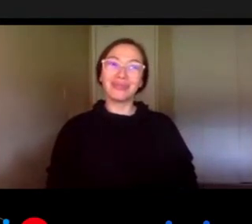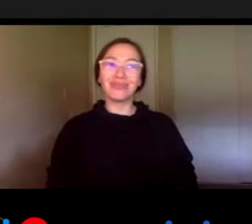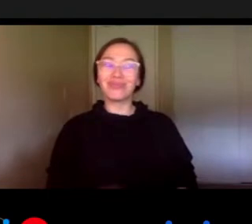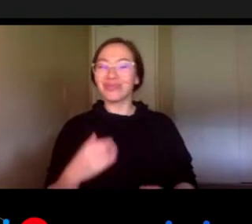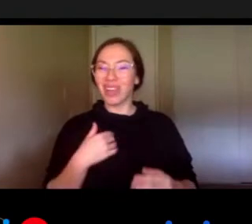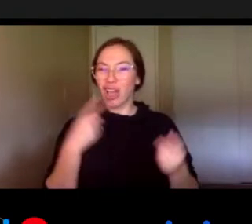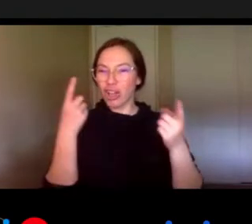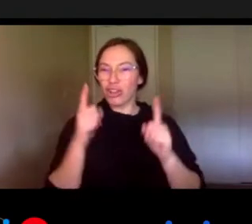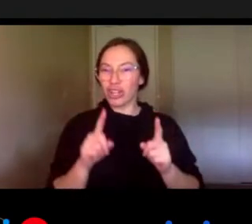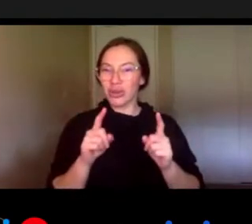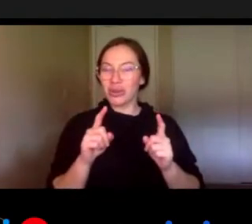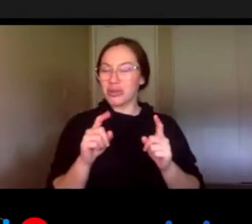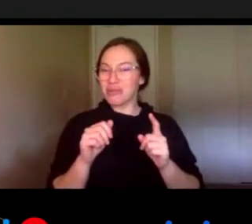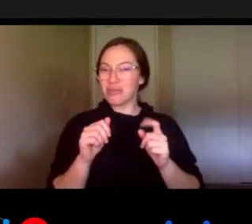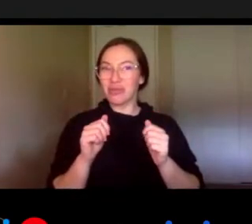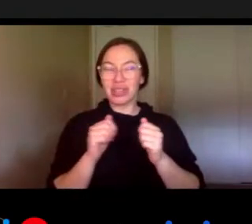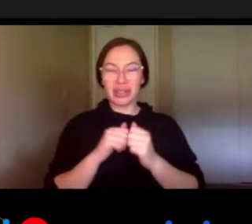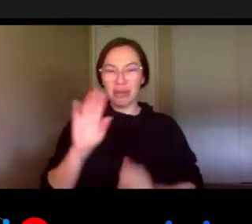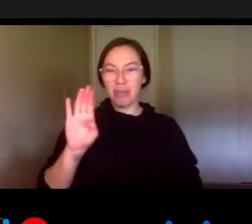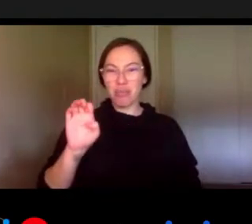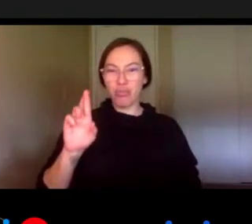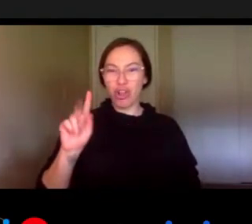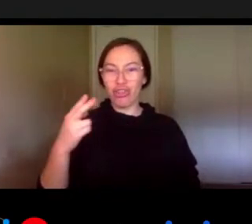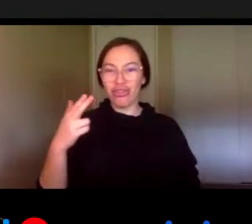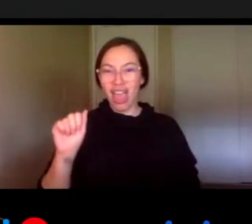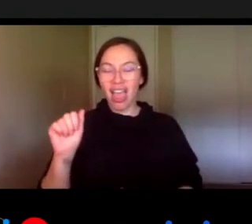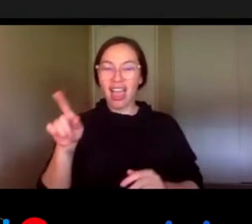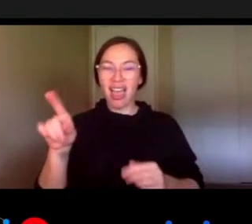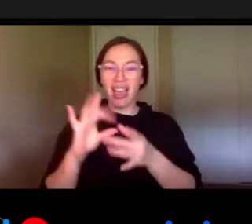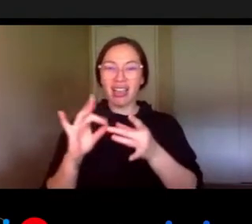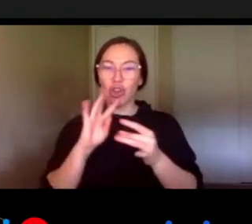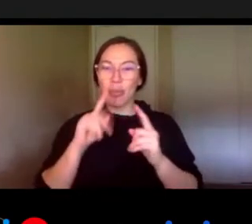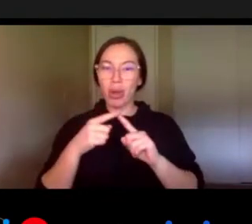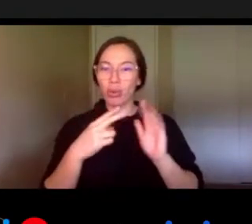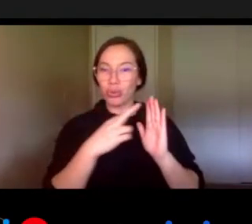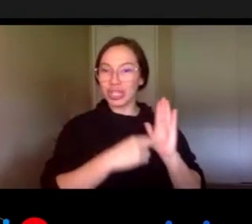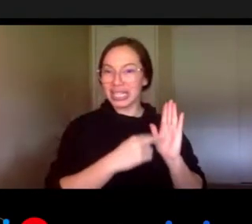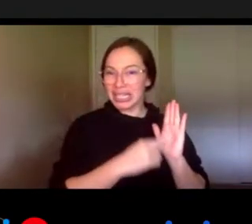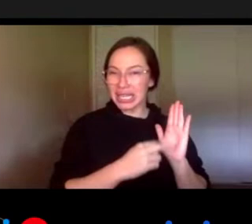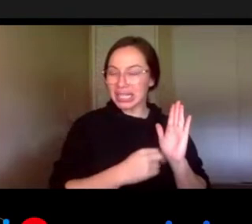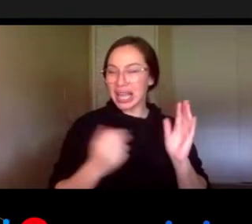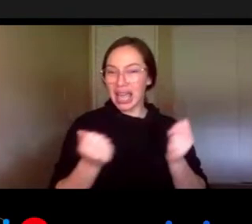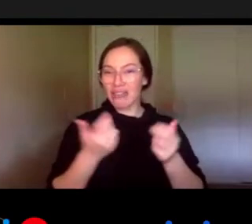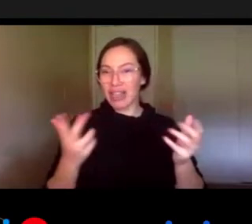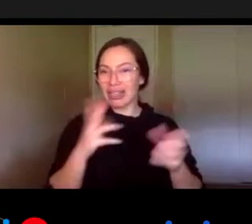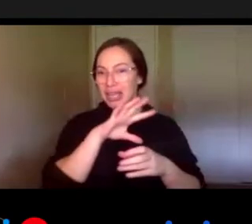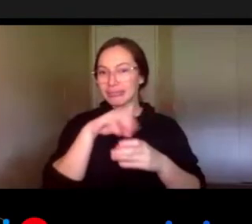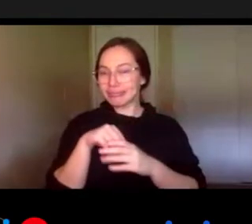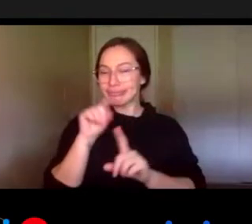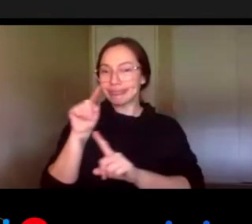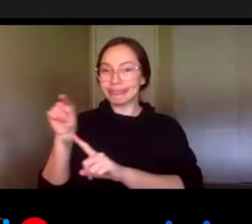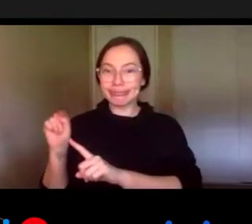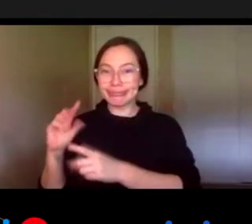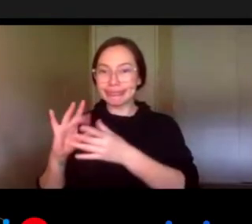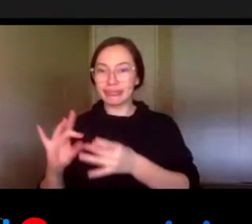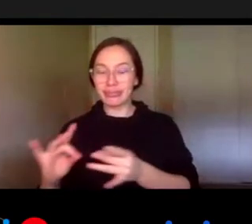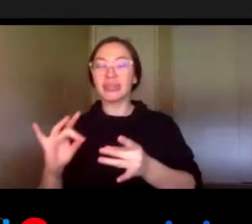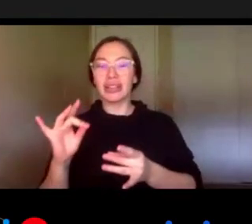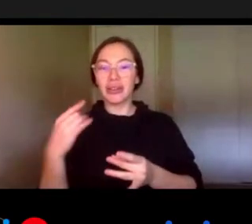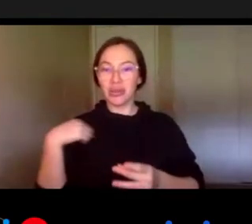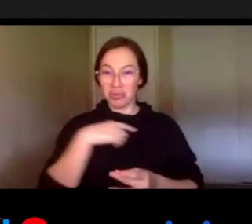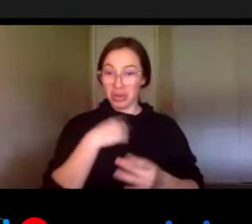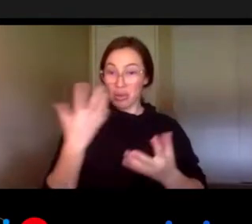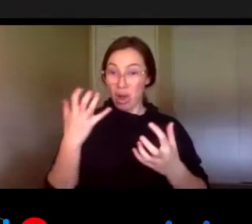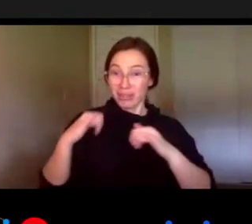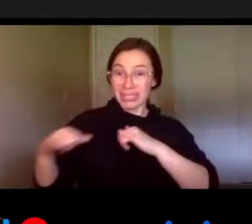I agree with with the reading and everything else that everybody said, that we all want, you